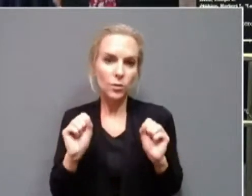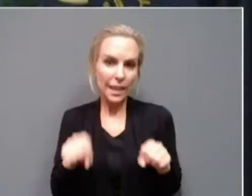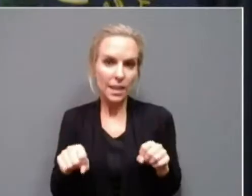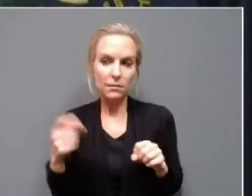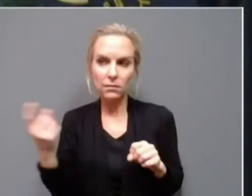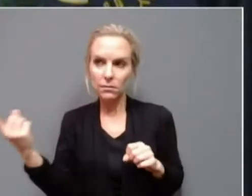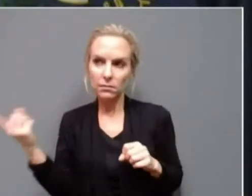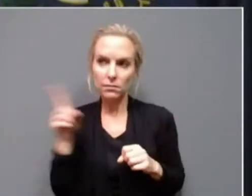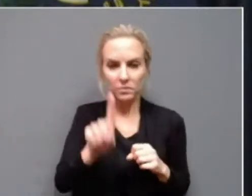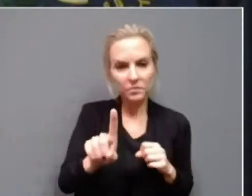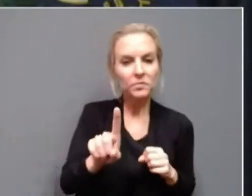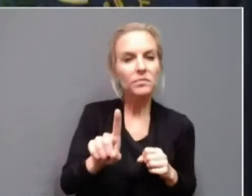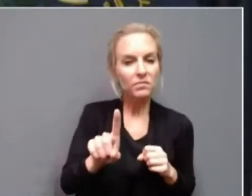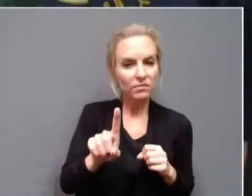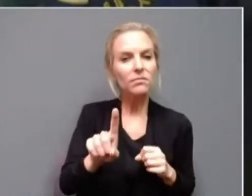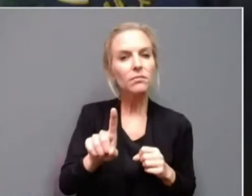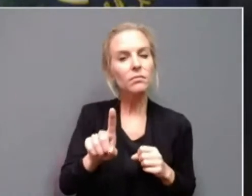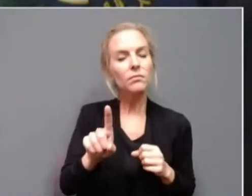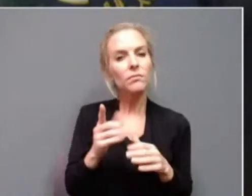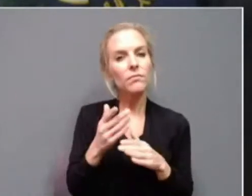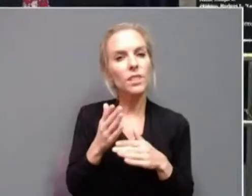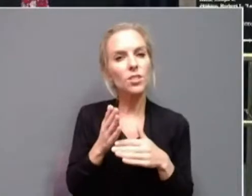forward and share your story.